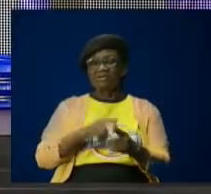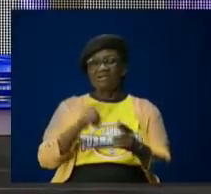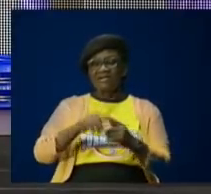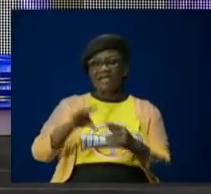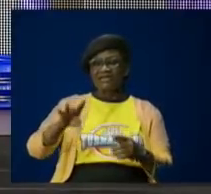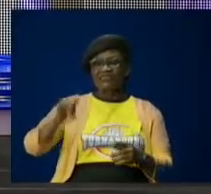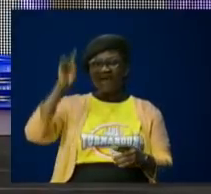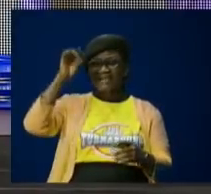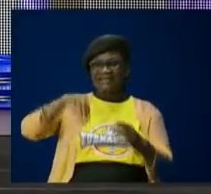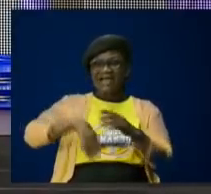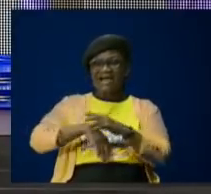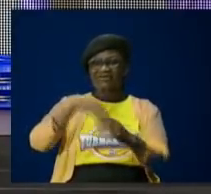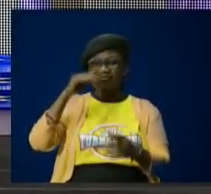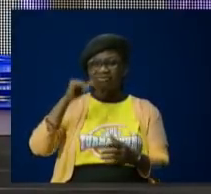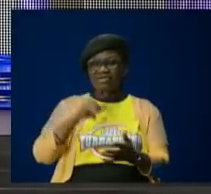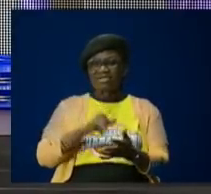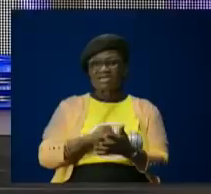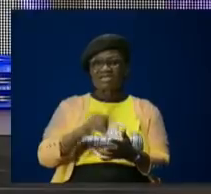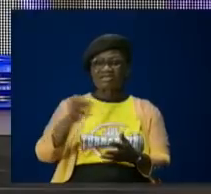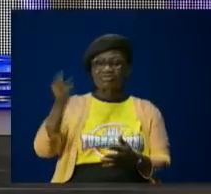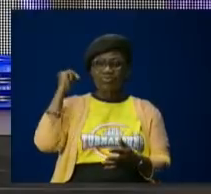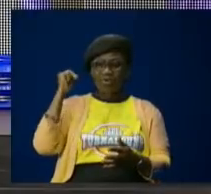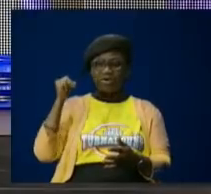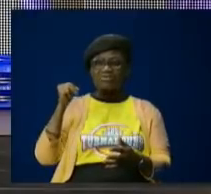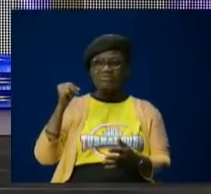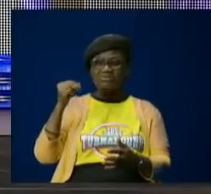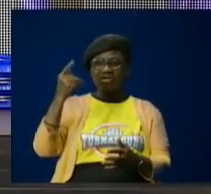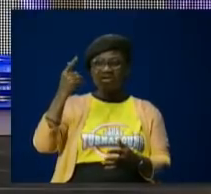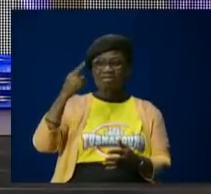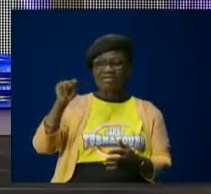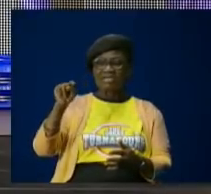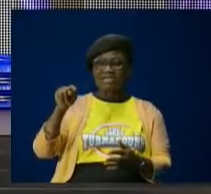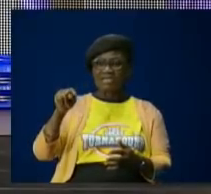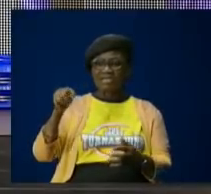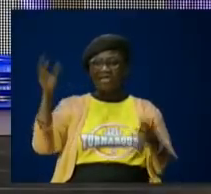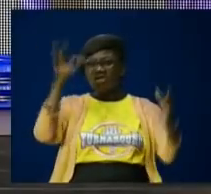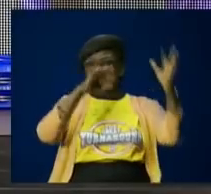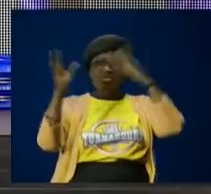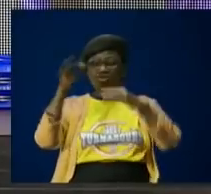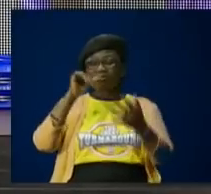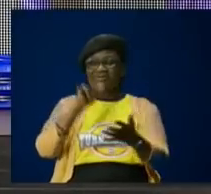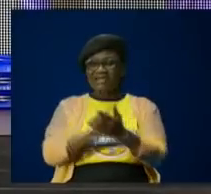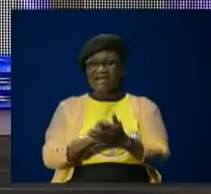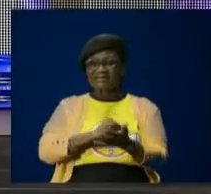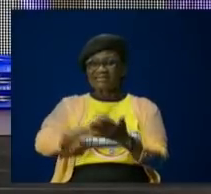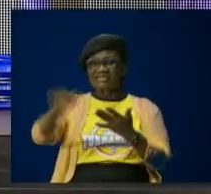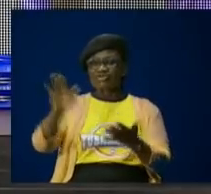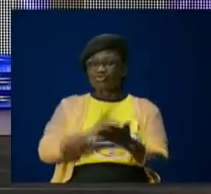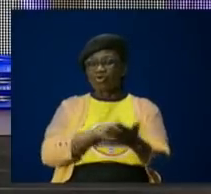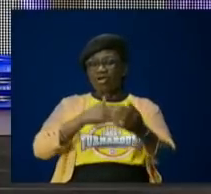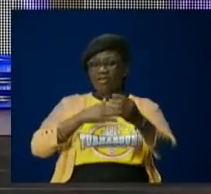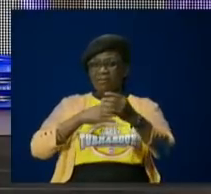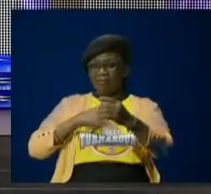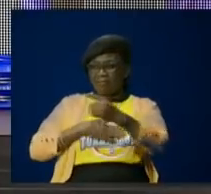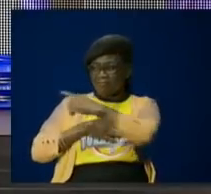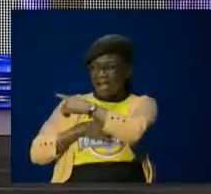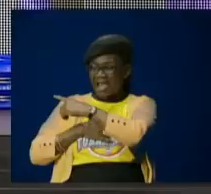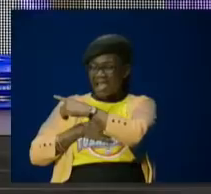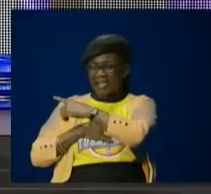It was a storm that destroyed my pride. I was a